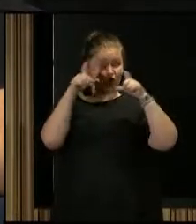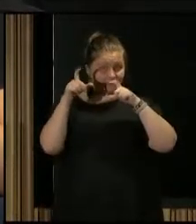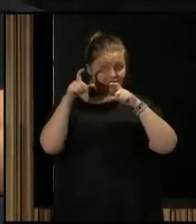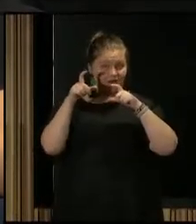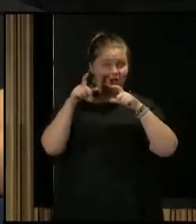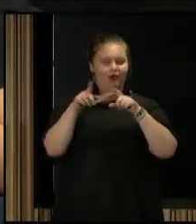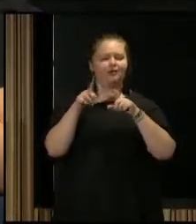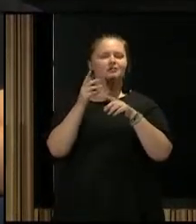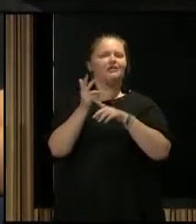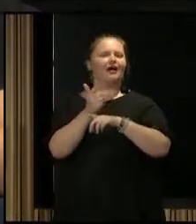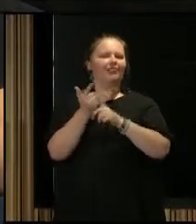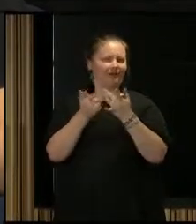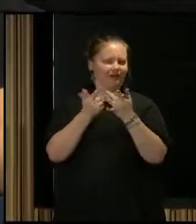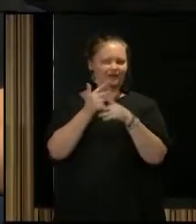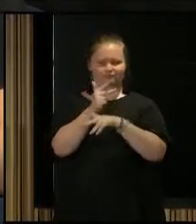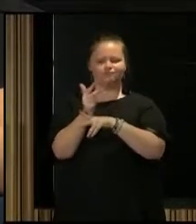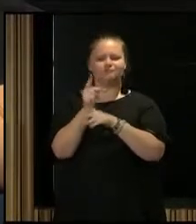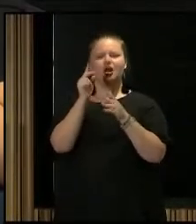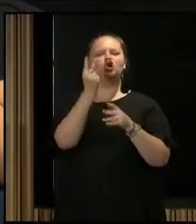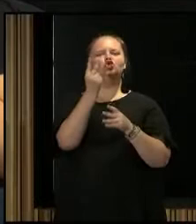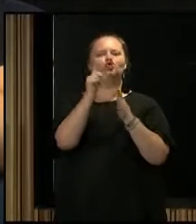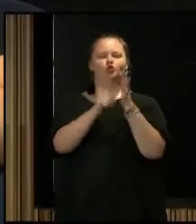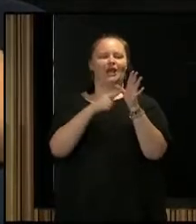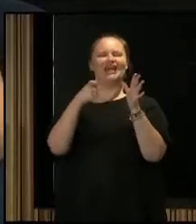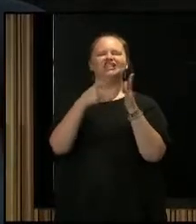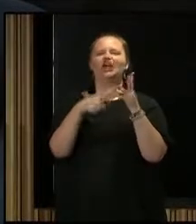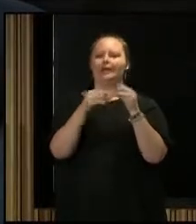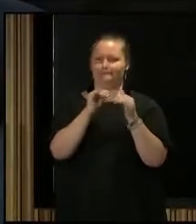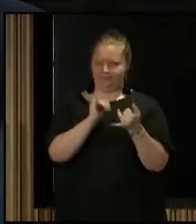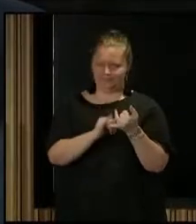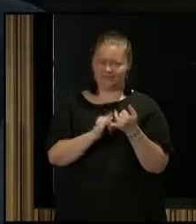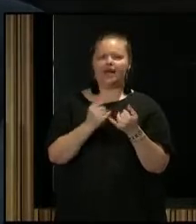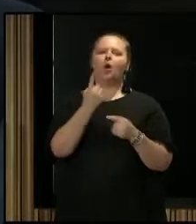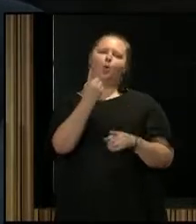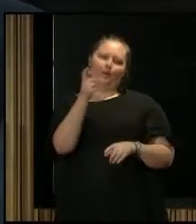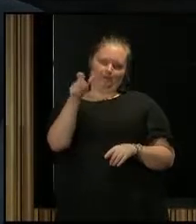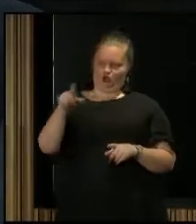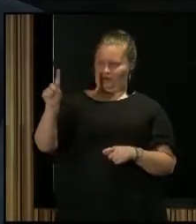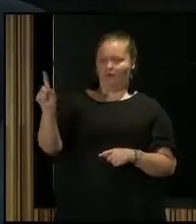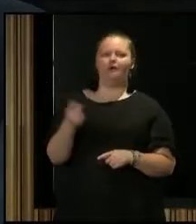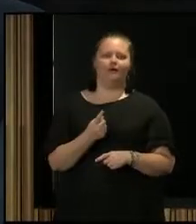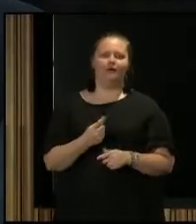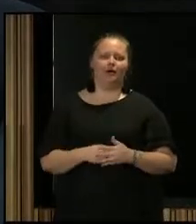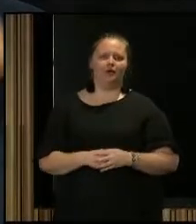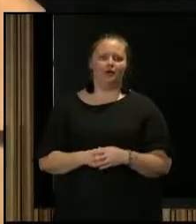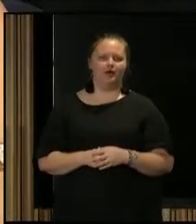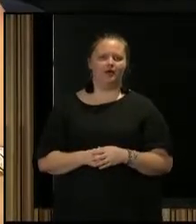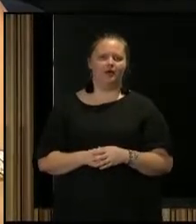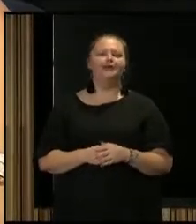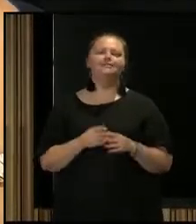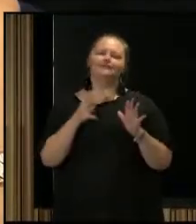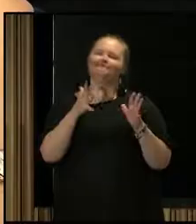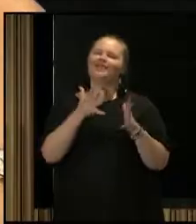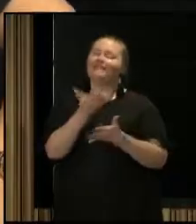another videographer as well, the two Jacobs. And along the way, I did hire one person. Funny story.